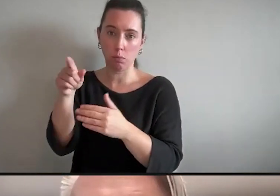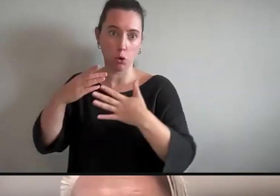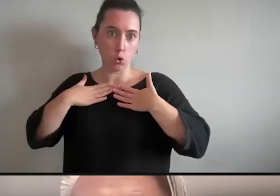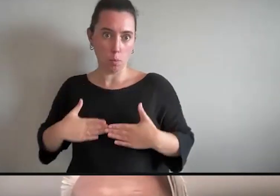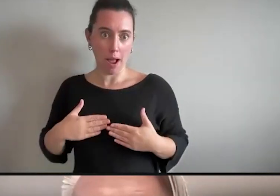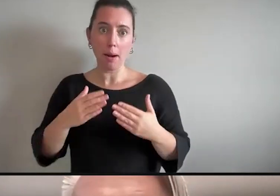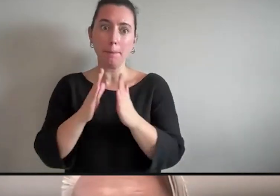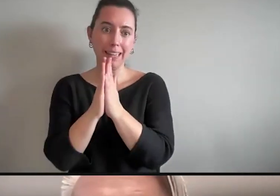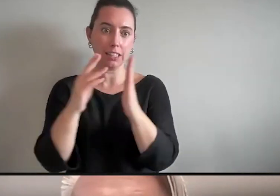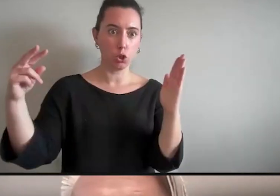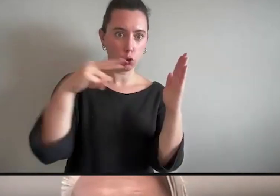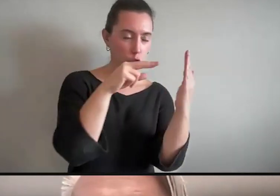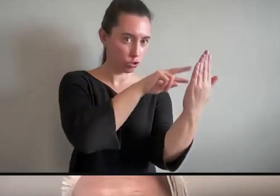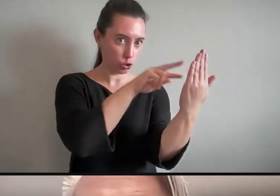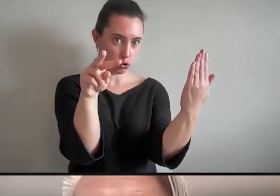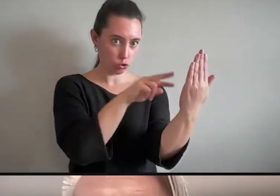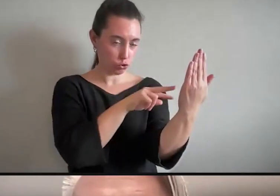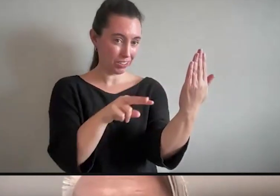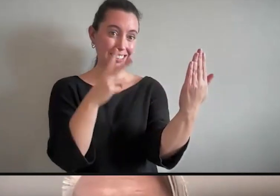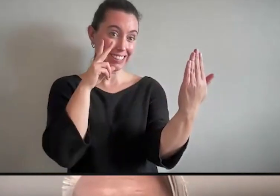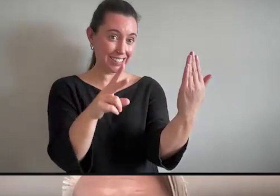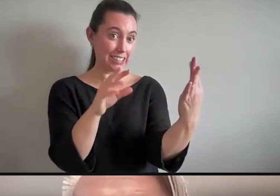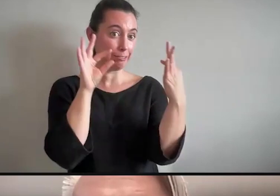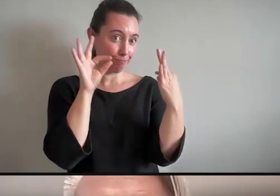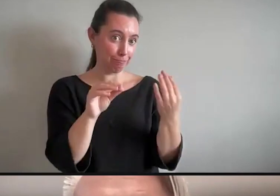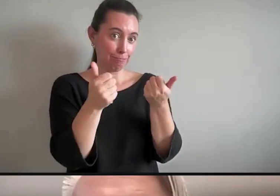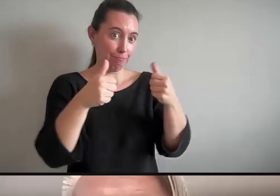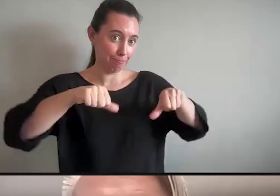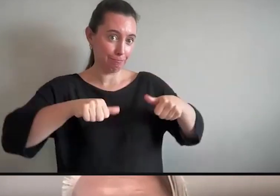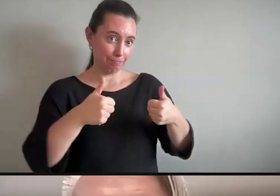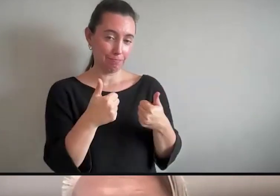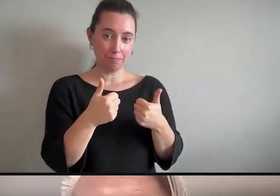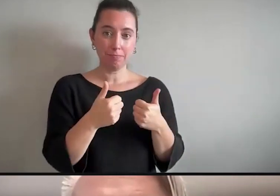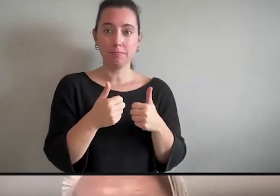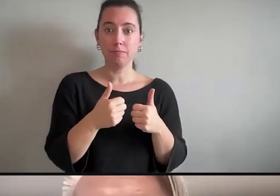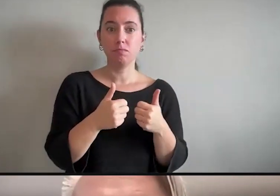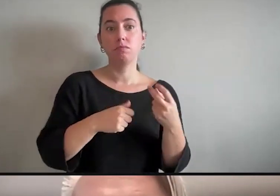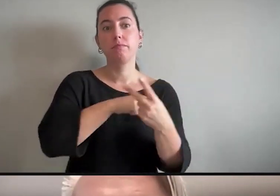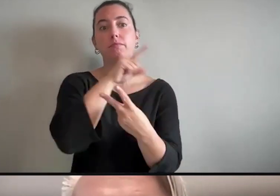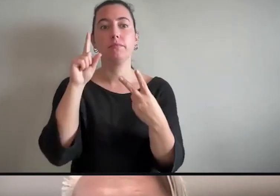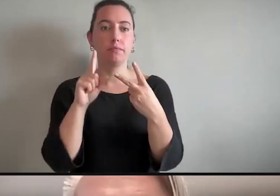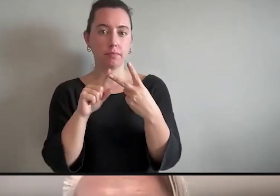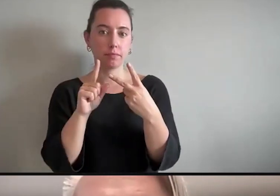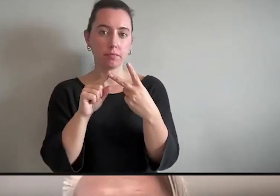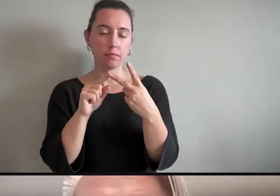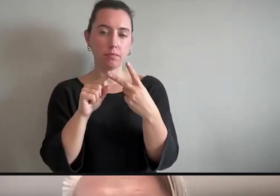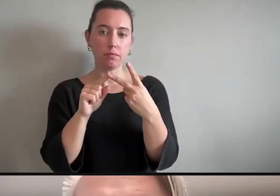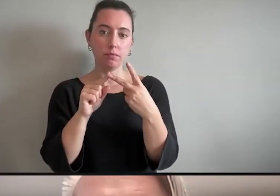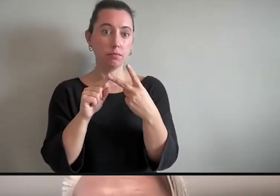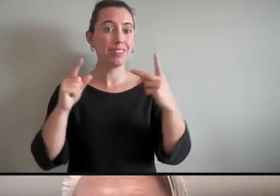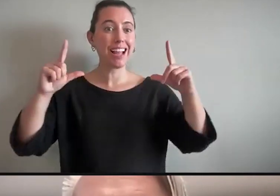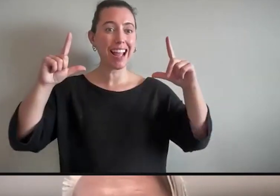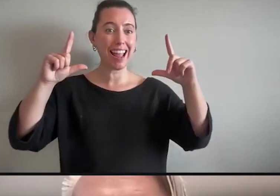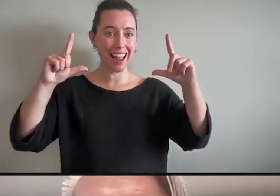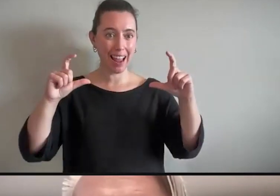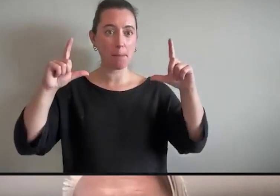text on the ones that are automated and not human input. The second thing is, when you put an image, and if this